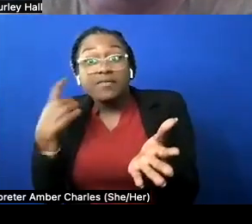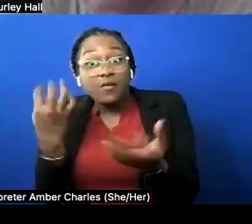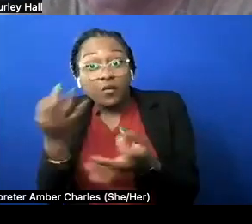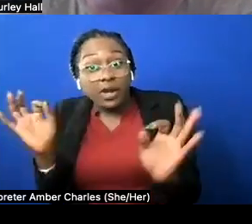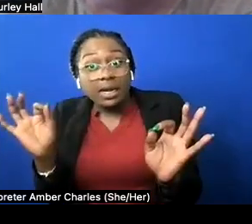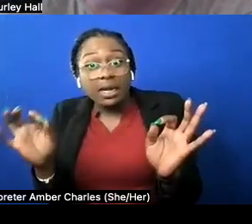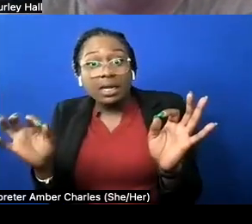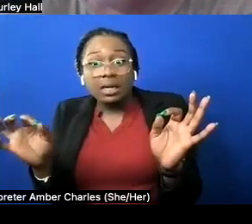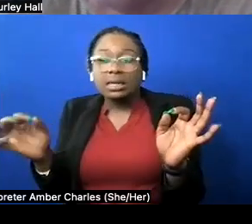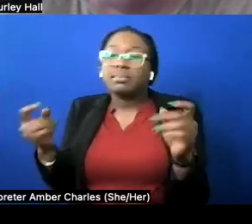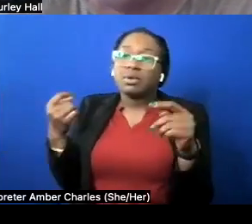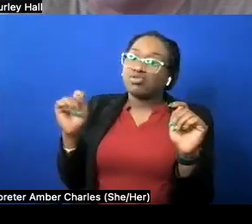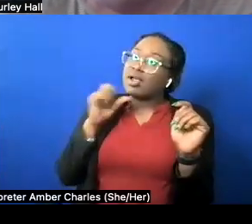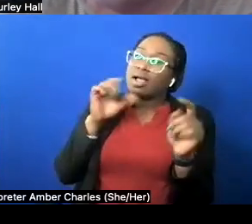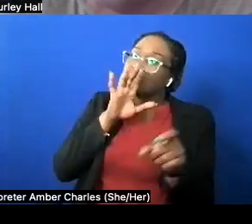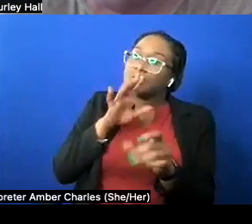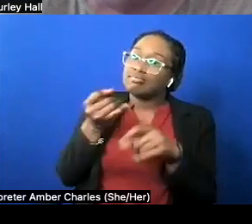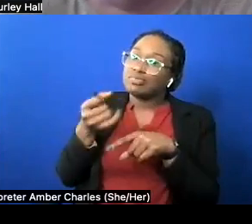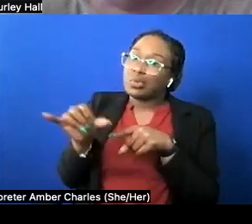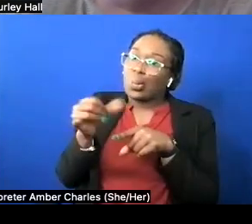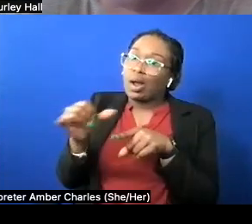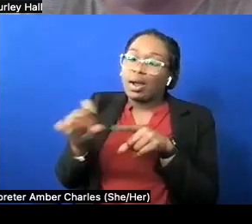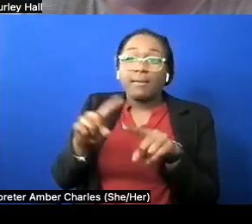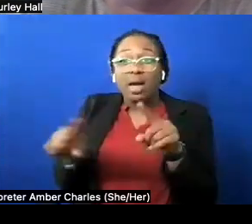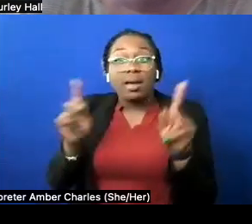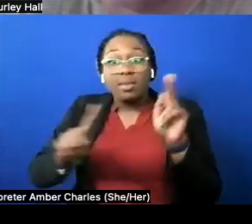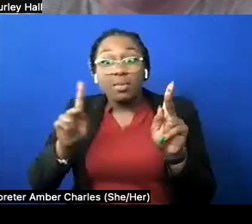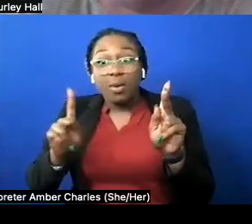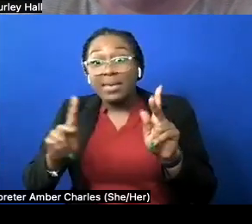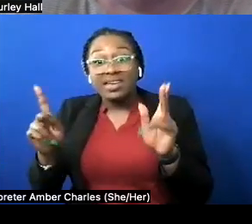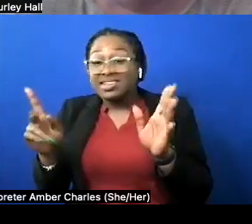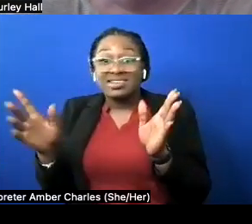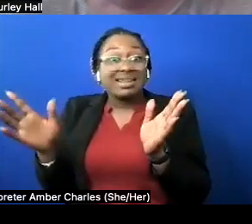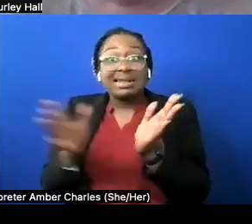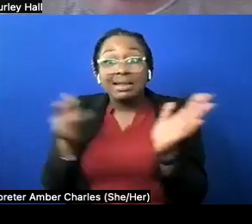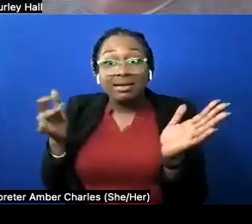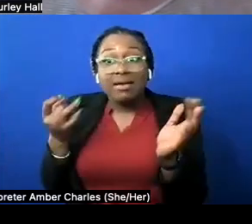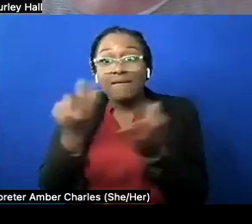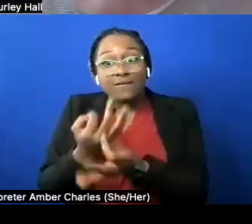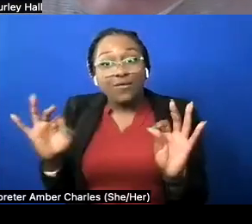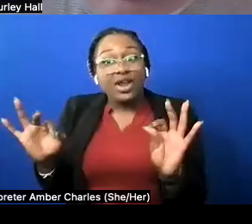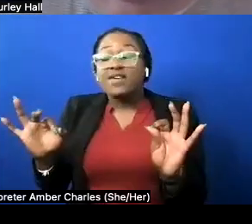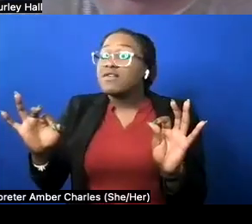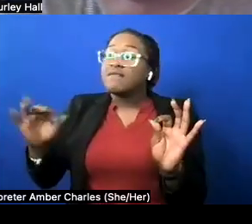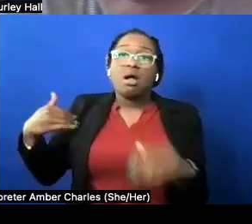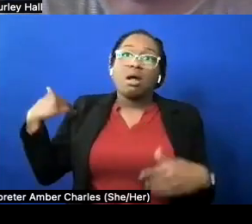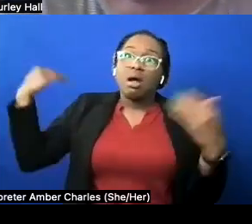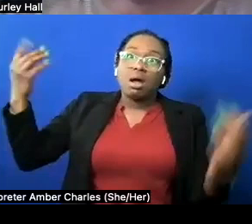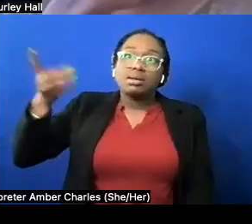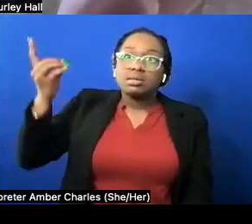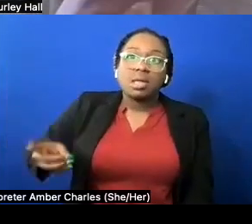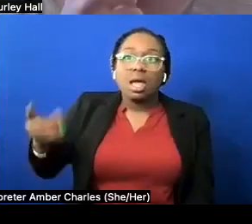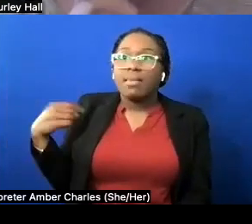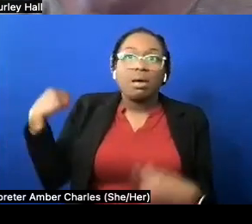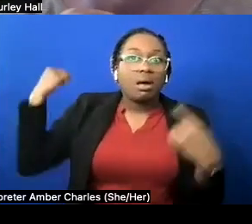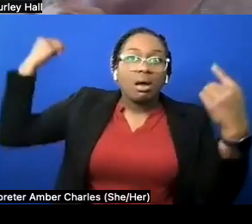I'm trying not to swear, but you know, people have been taking stuff for free for too damn long, and enough